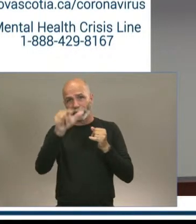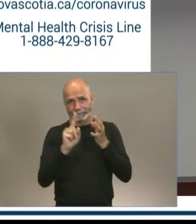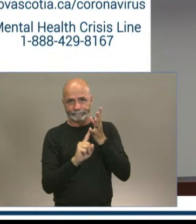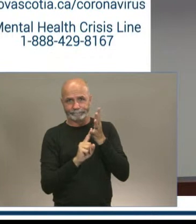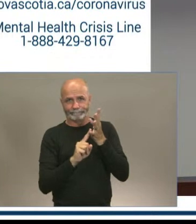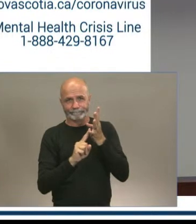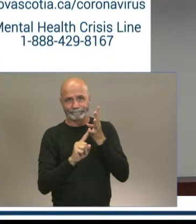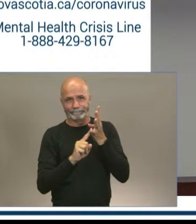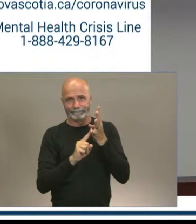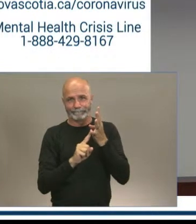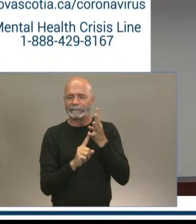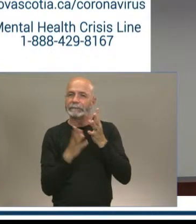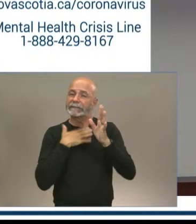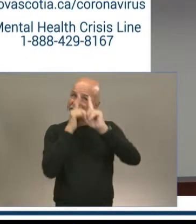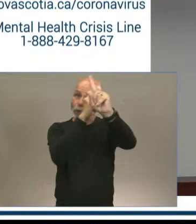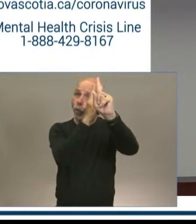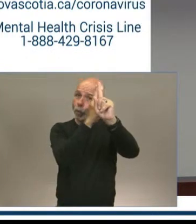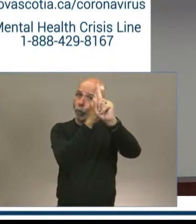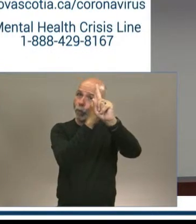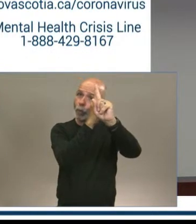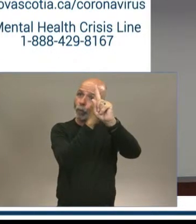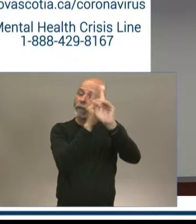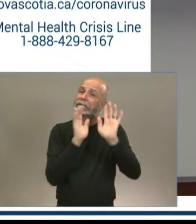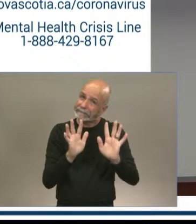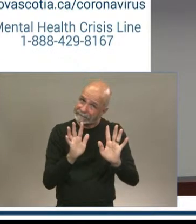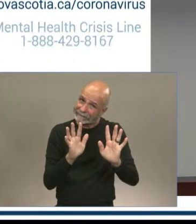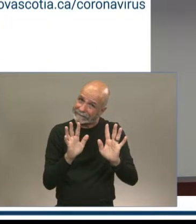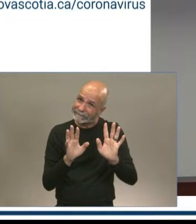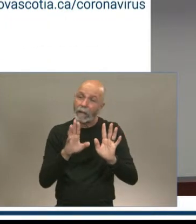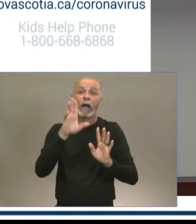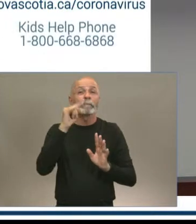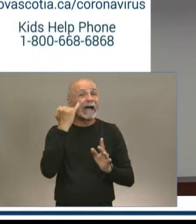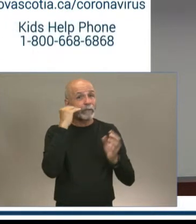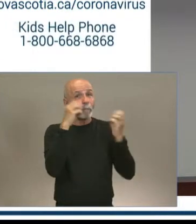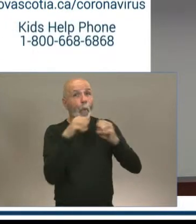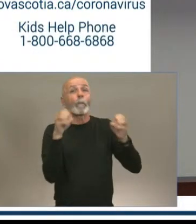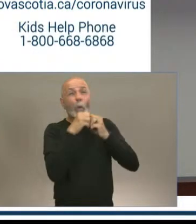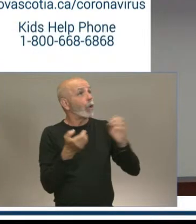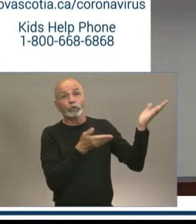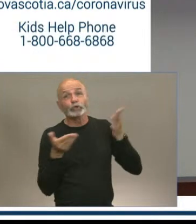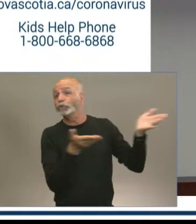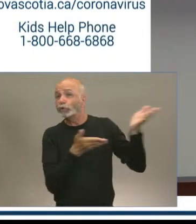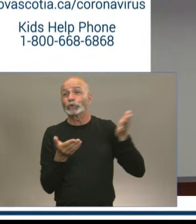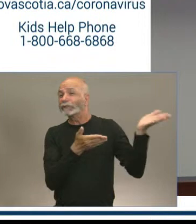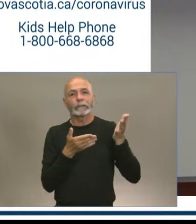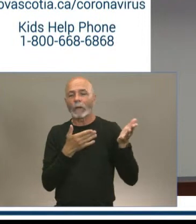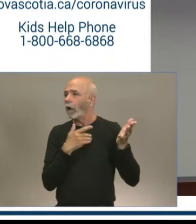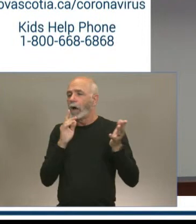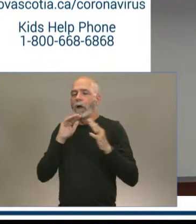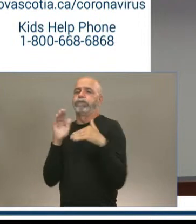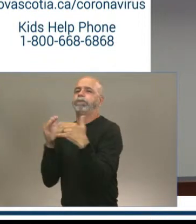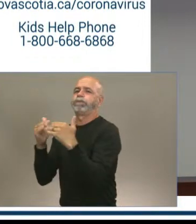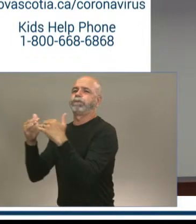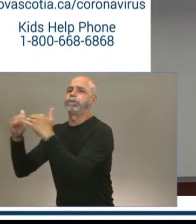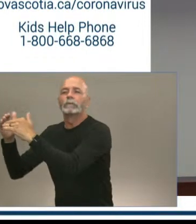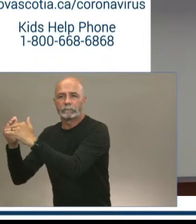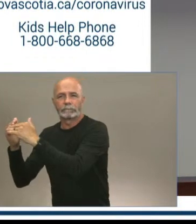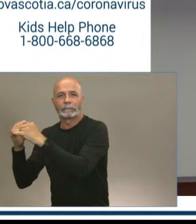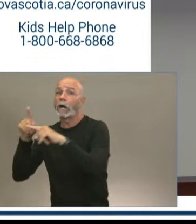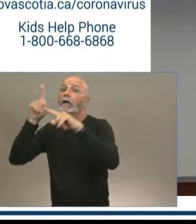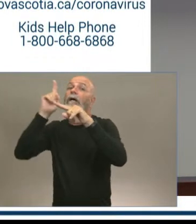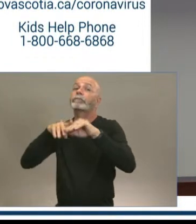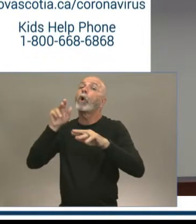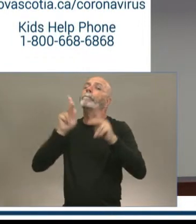Ultimately, that depends. If we get more vaccine supply, we can go a bit faster. But ultimately, it depends up to Nova Scotians. It's the choices